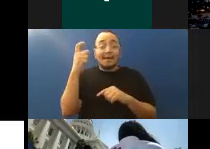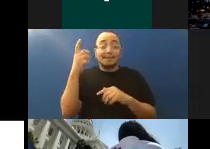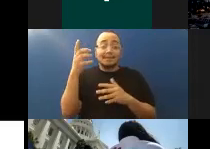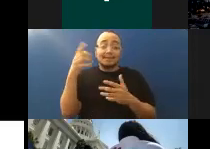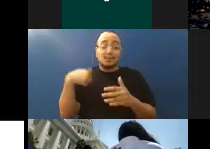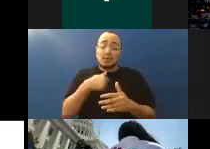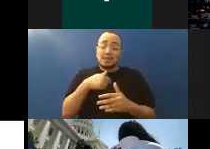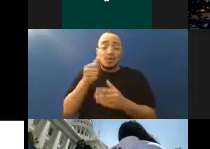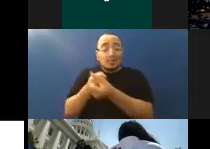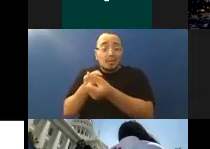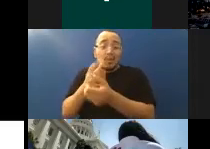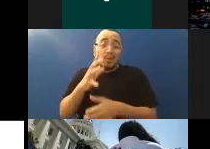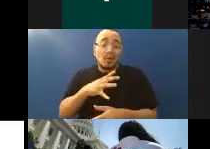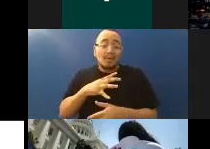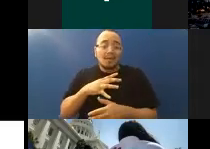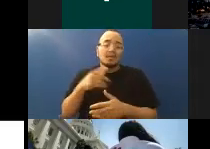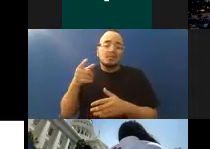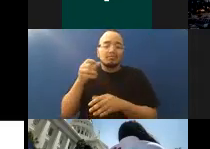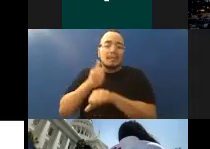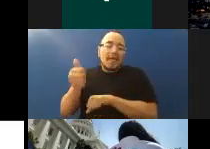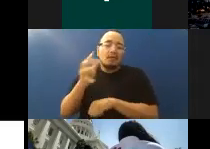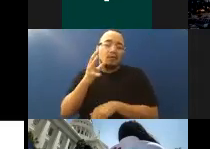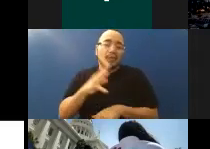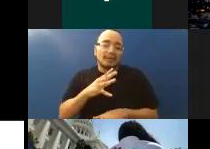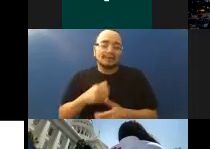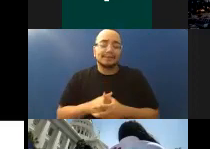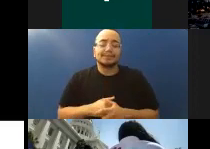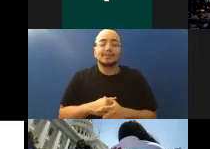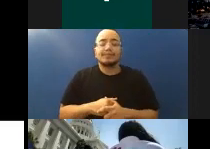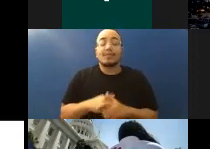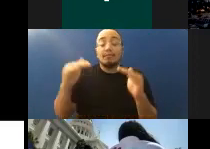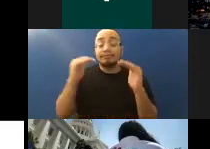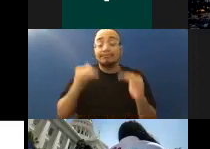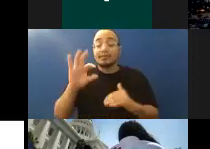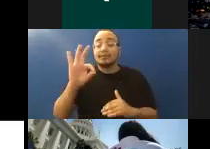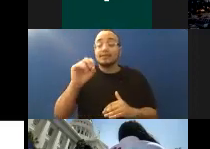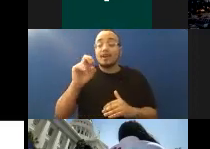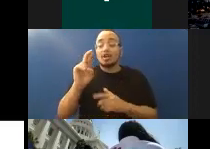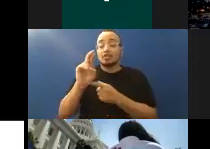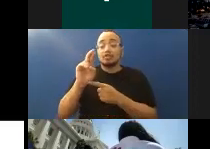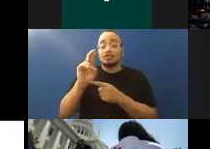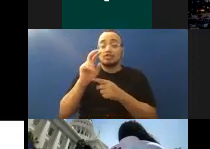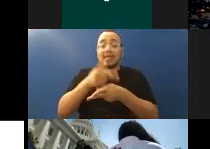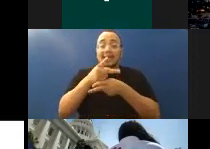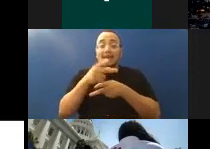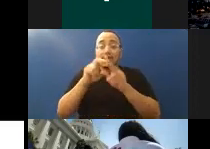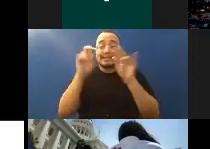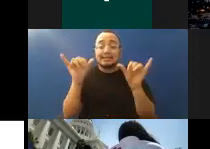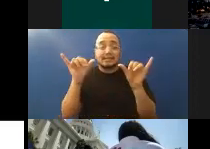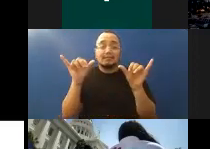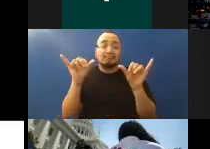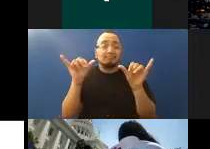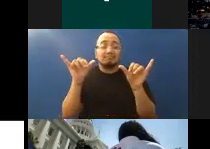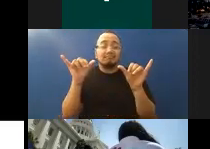like, the foster care system. The foster care system is built on white Christian